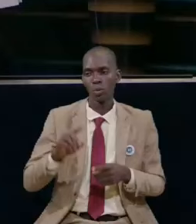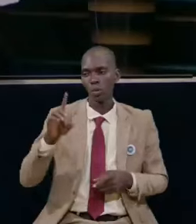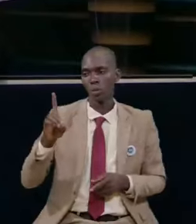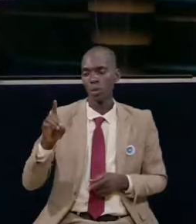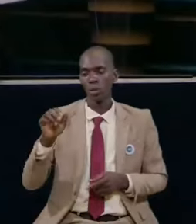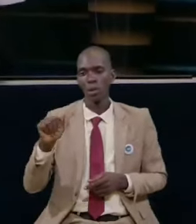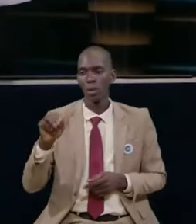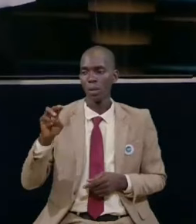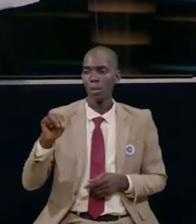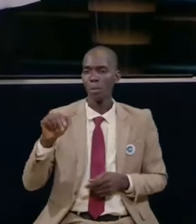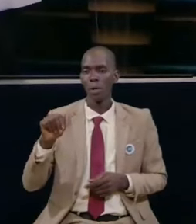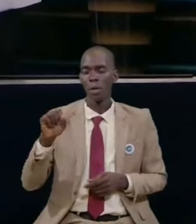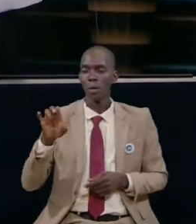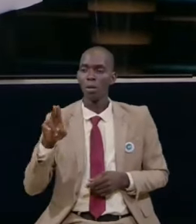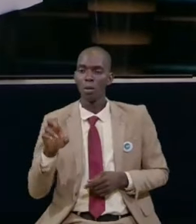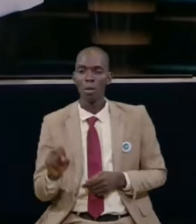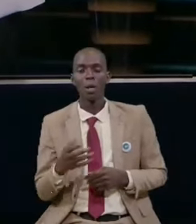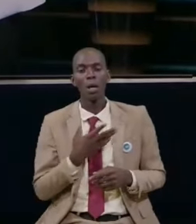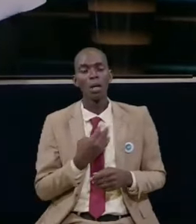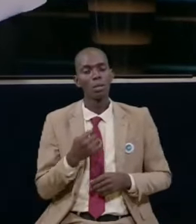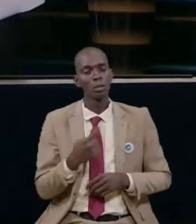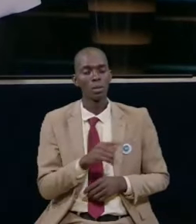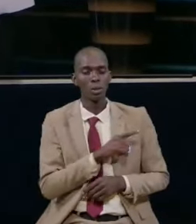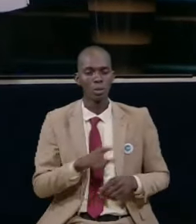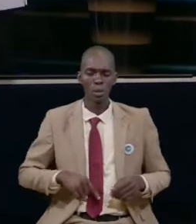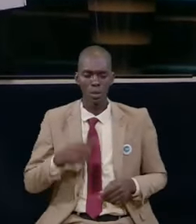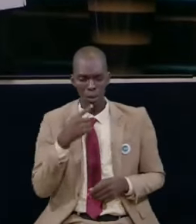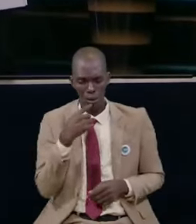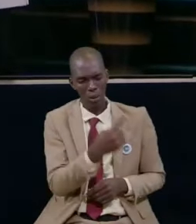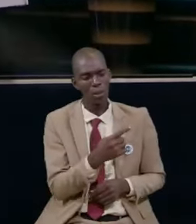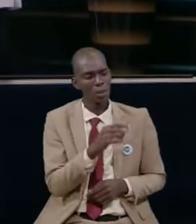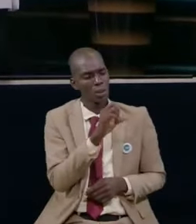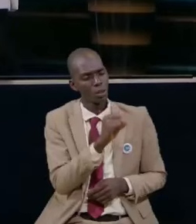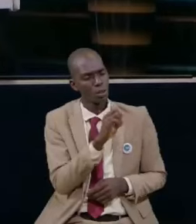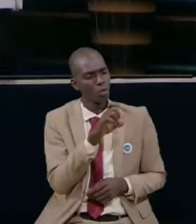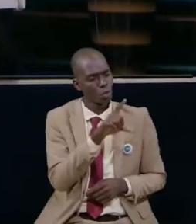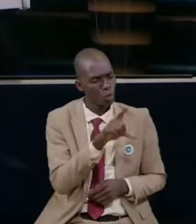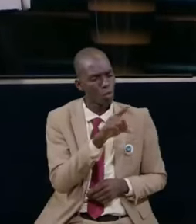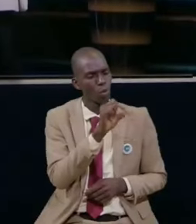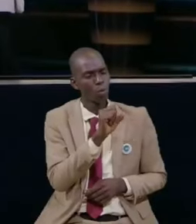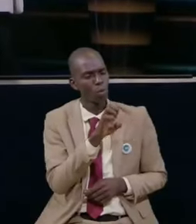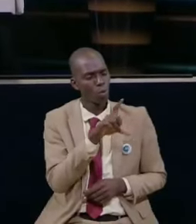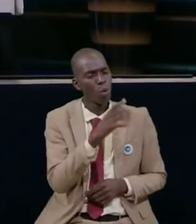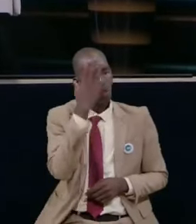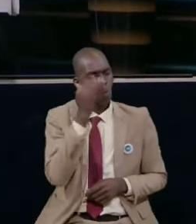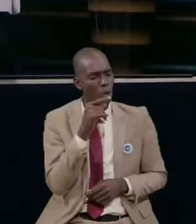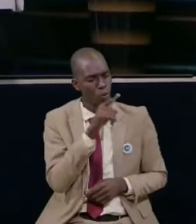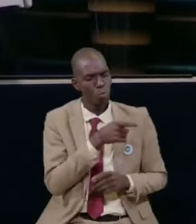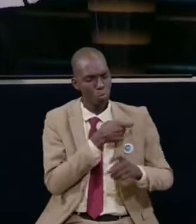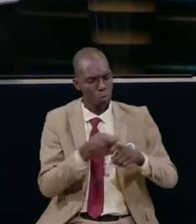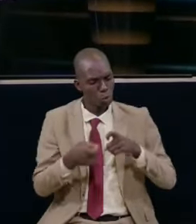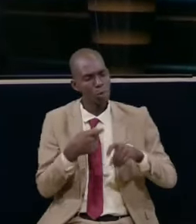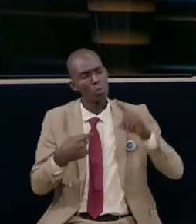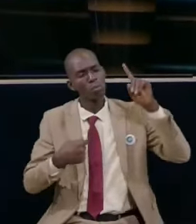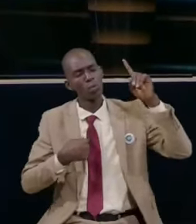Saul, why persecutest thou me? He said, as he looked up, who are you, Lord? And